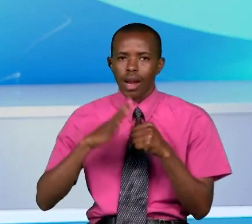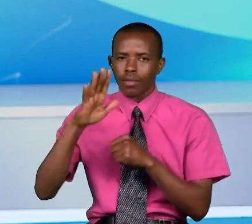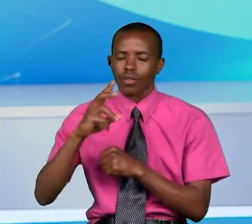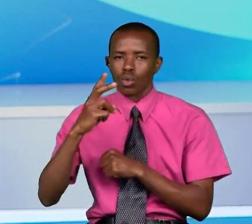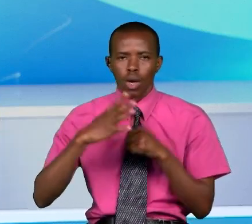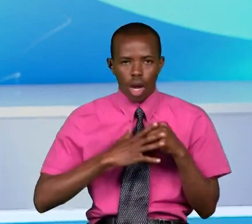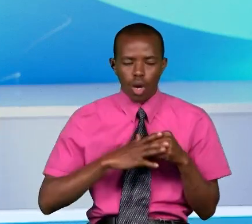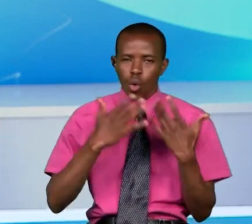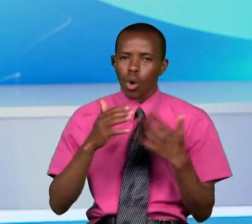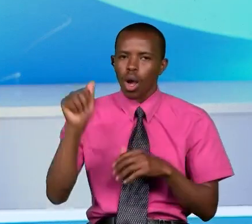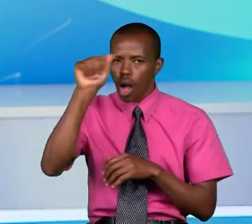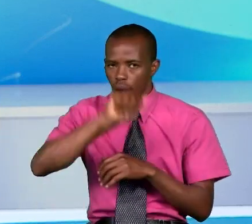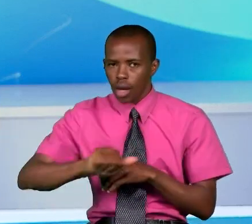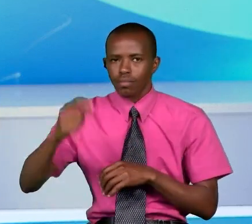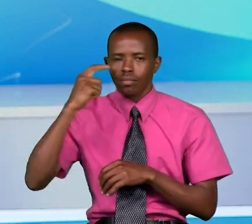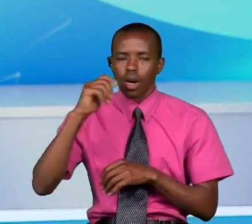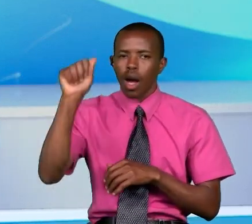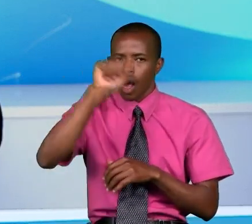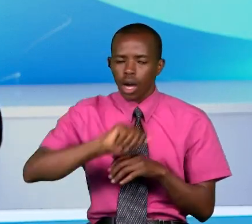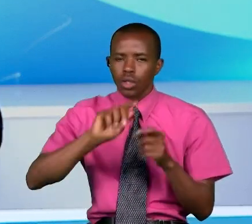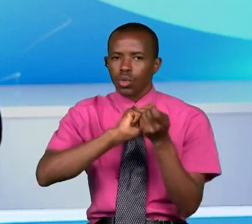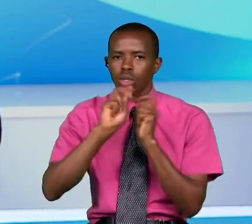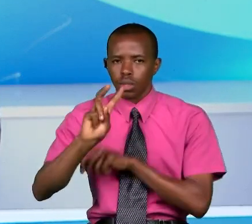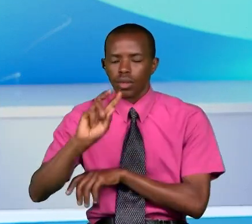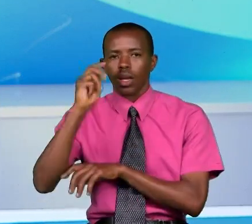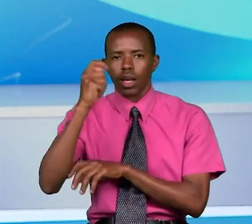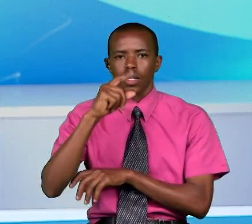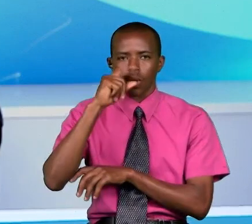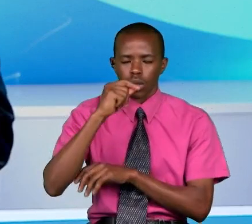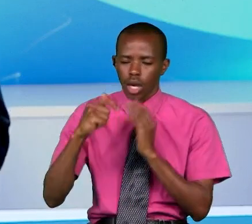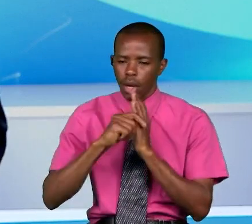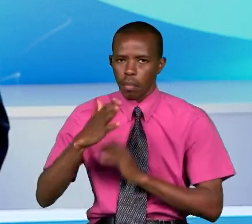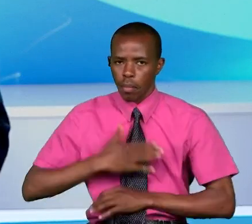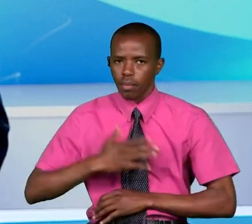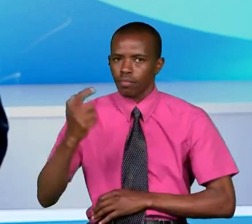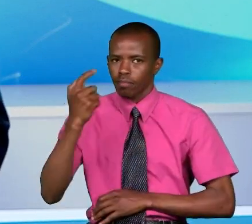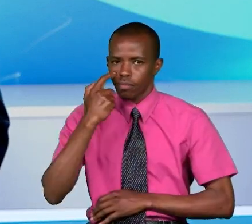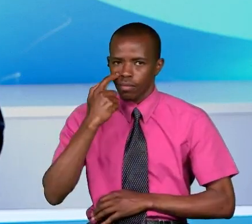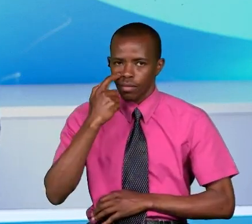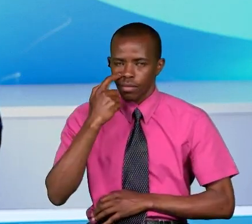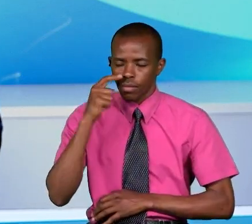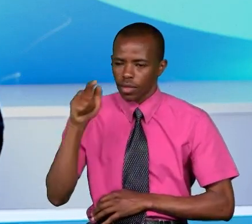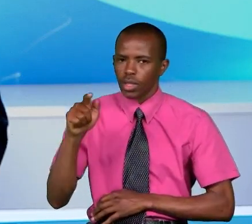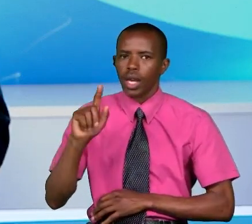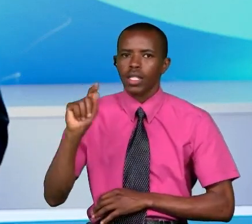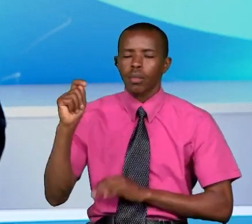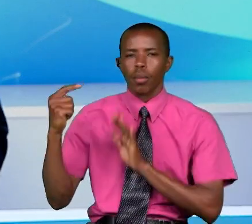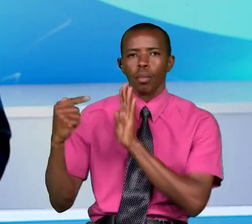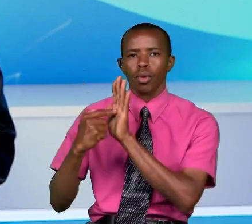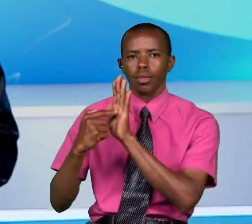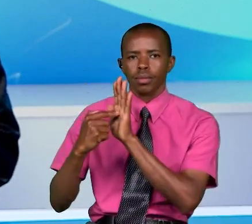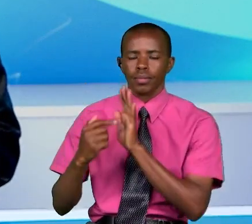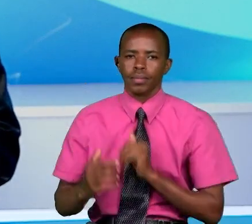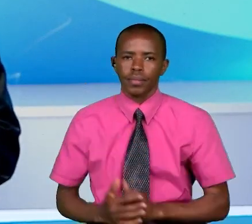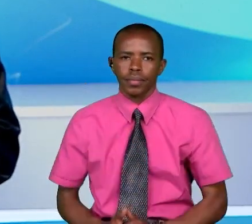0785-939529 or at Fred Mwitiriri at Switch TV Kenya, that is on Twitter. My name is Frederick Mwitiriri and this is Tipping Point.